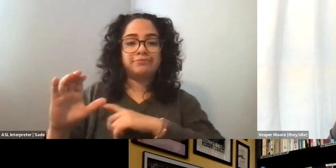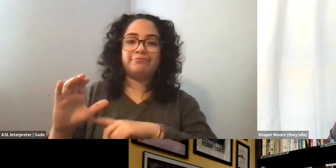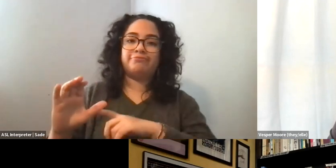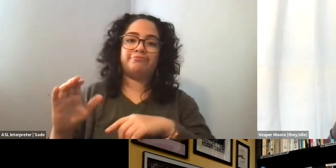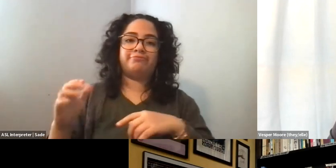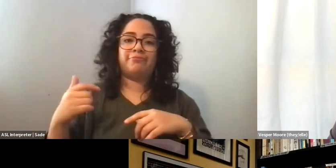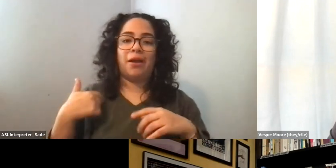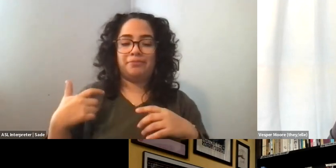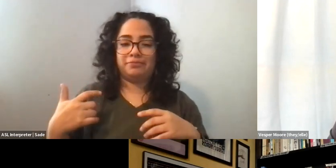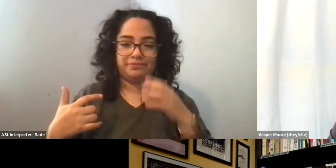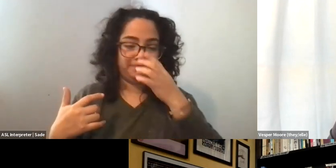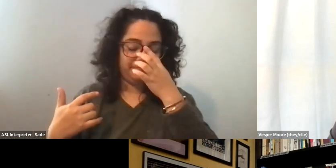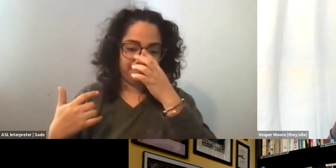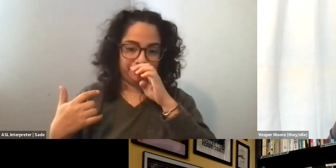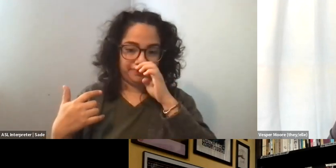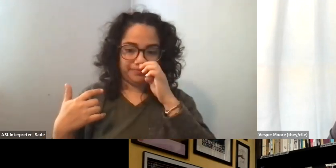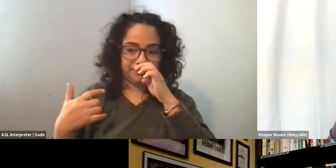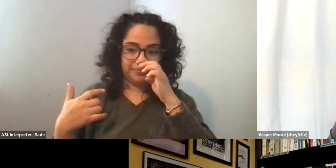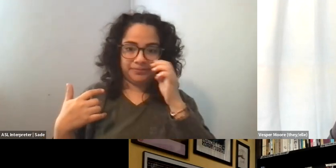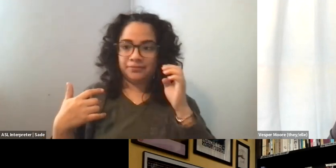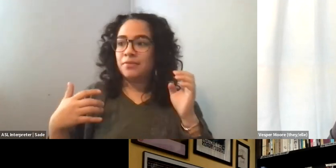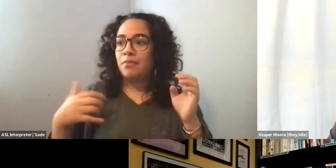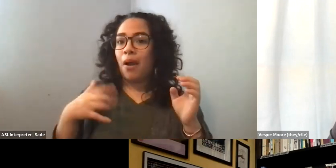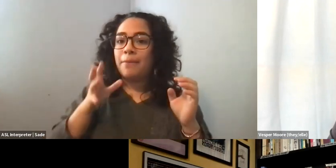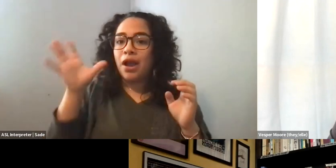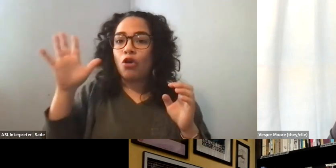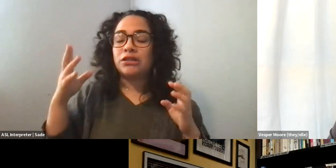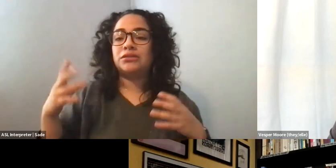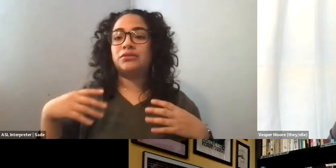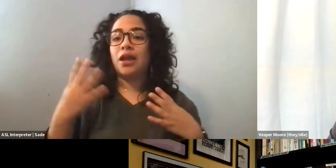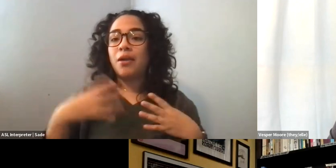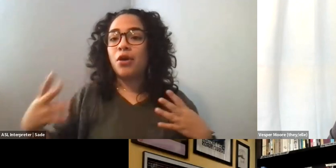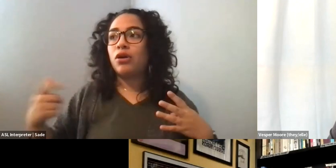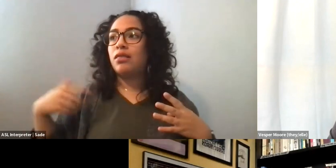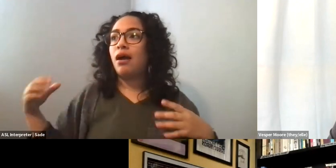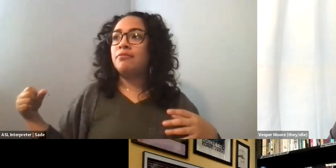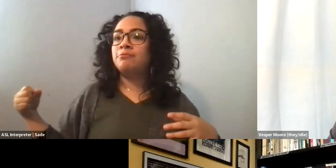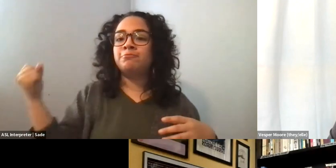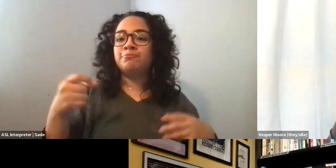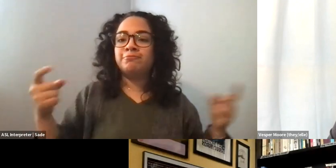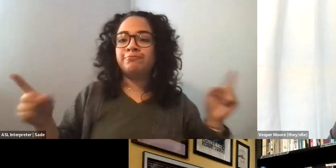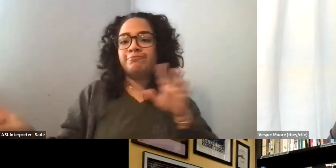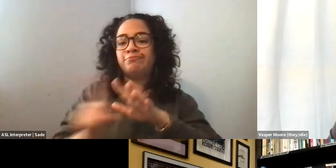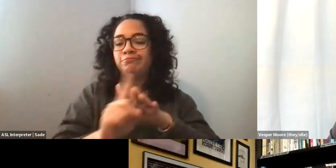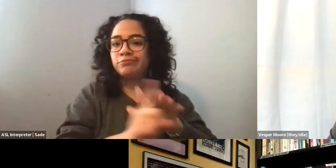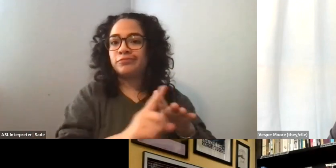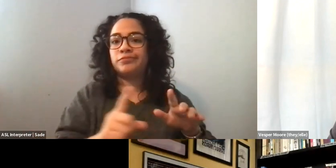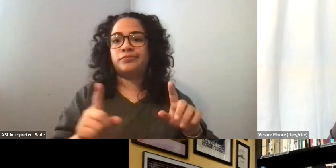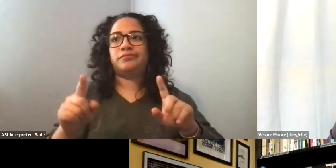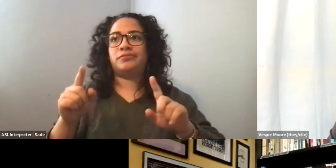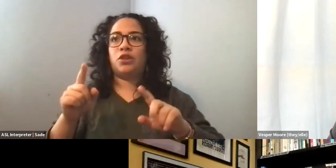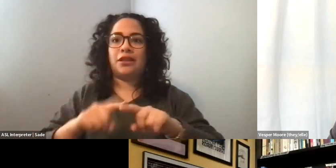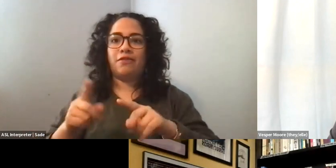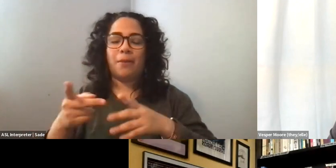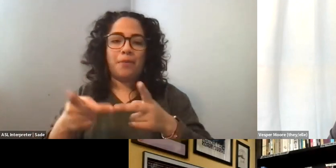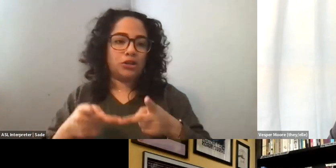I'm the child of, you know, people who were immigrants that came from other parts of the world, and I was raised as a white person.